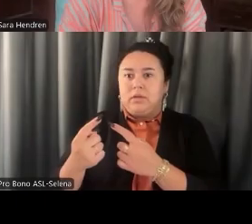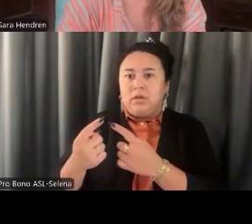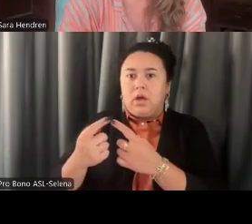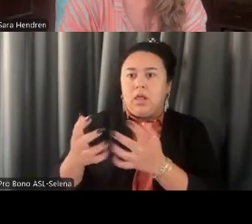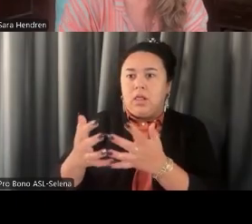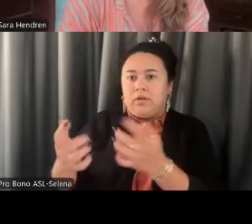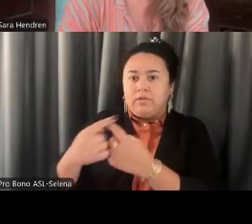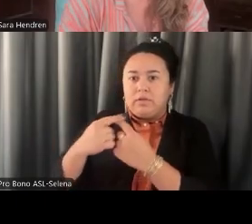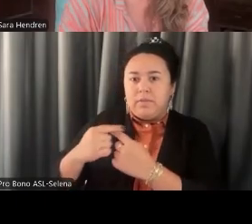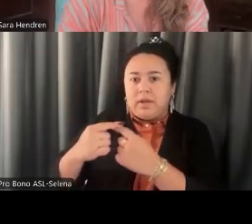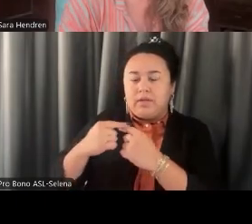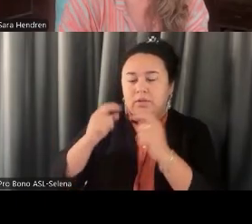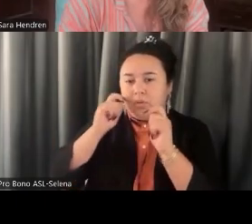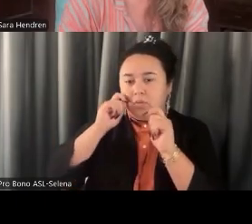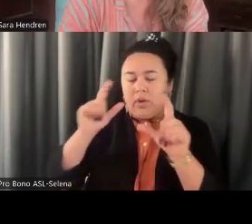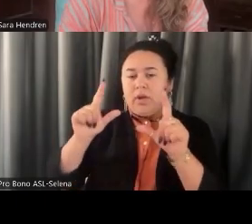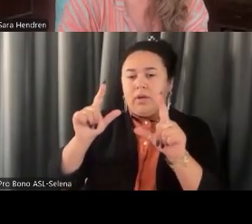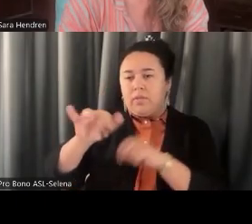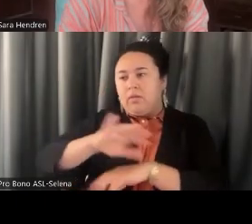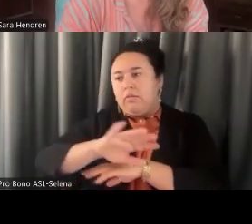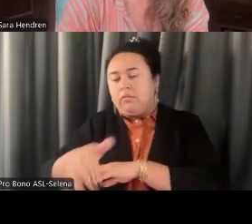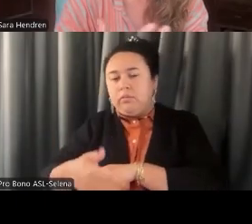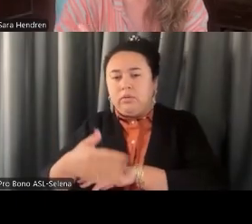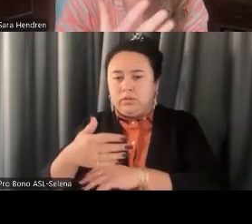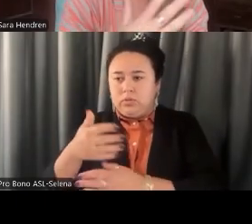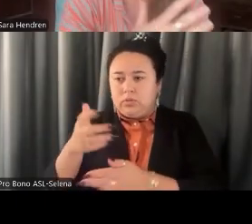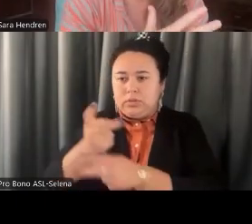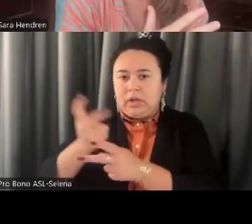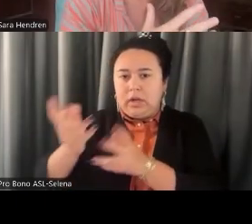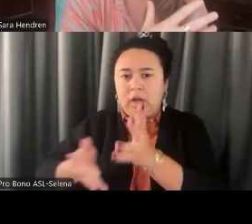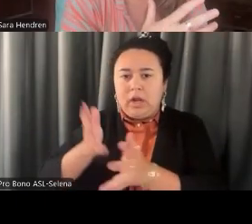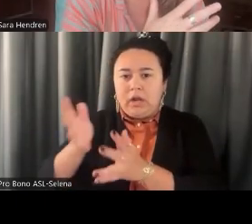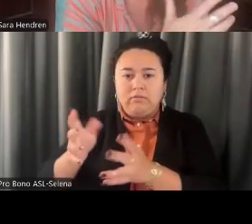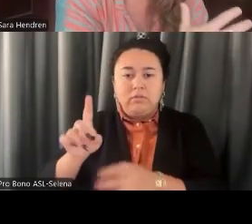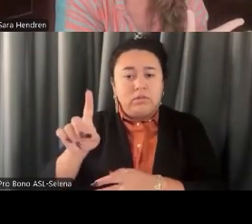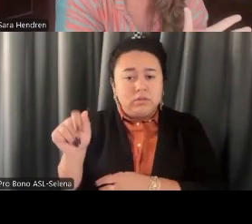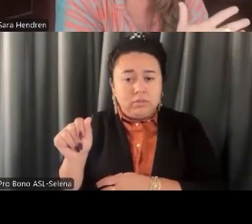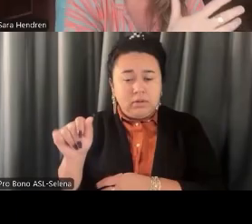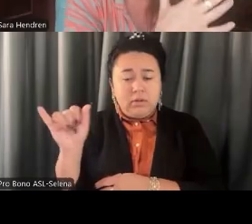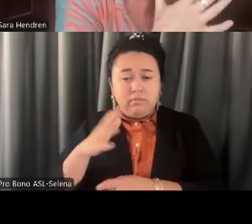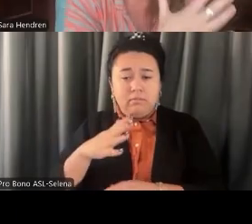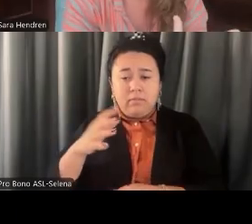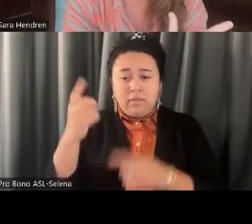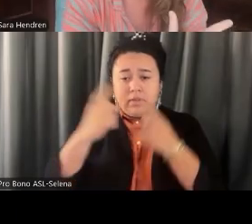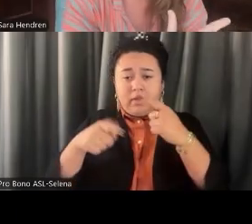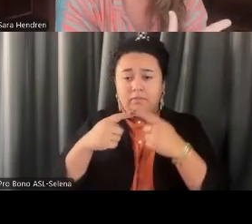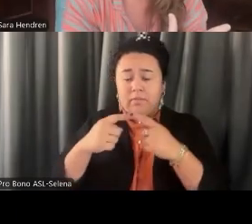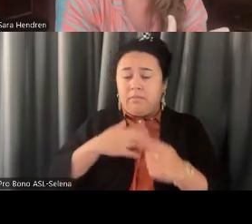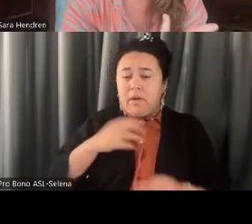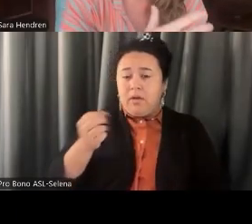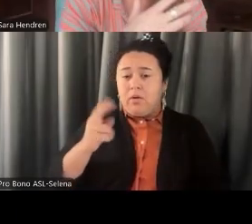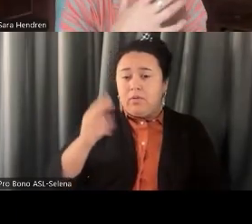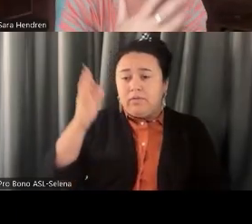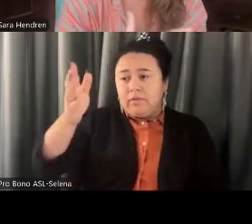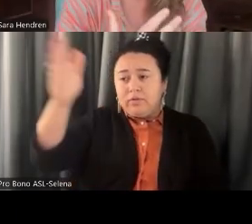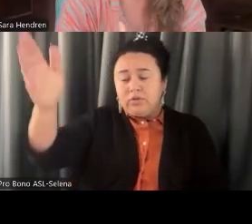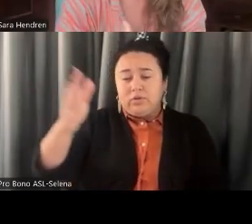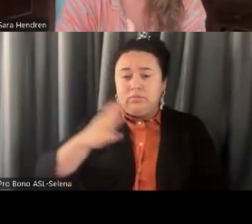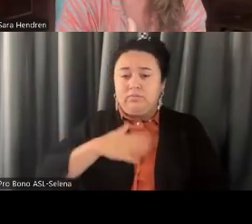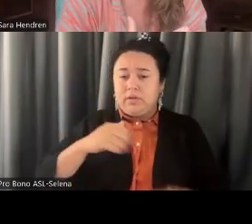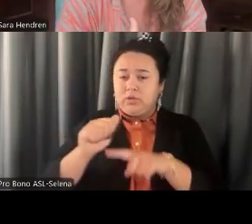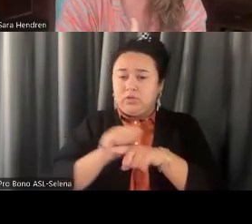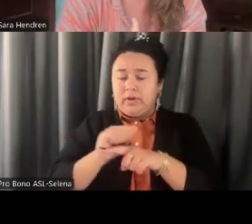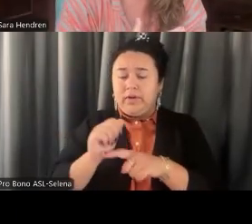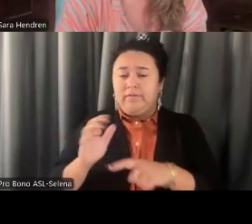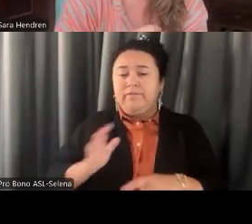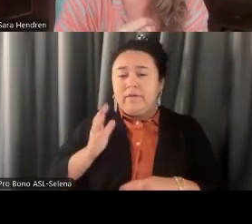lots of ways. And then also thinking about my own future. My training had been up to that point in fine arts and visual culture, but also in